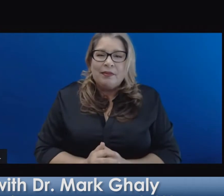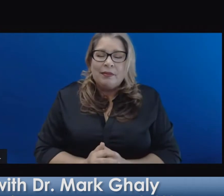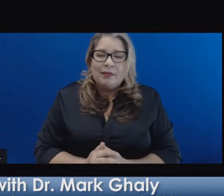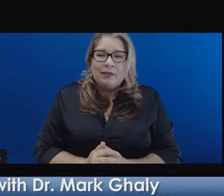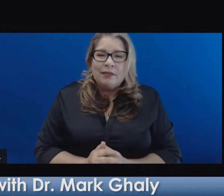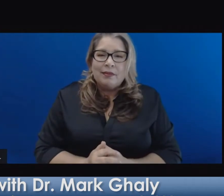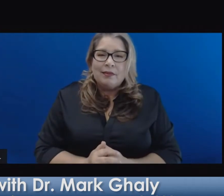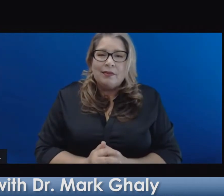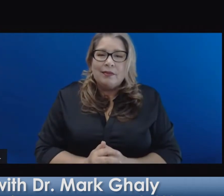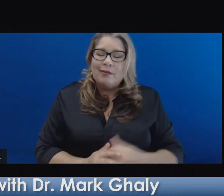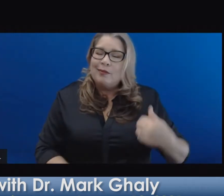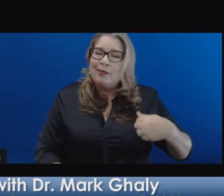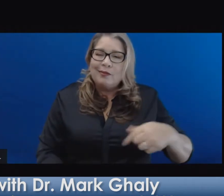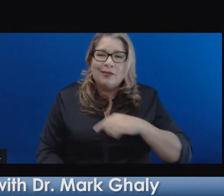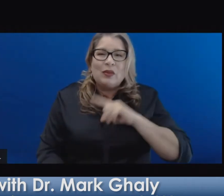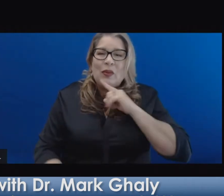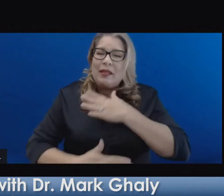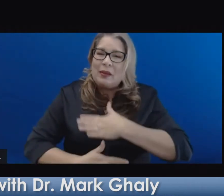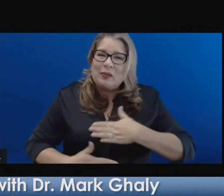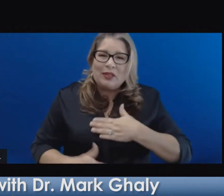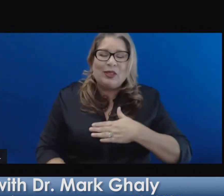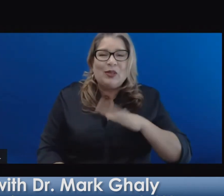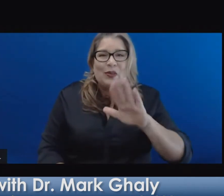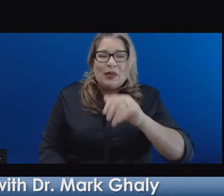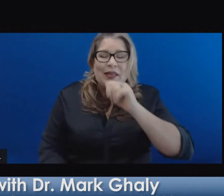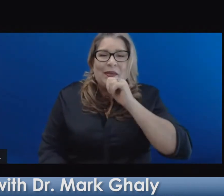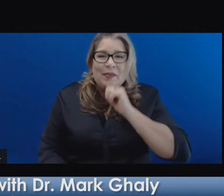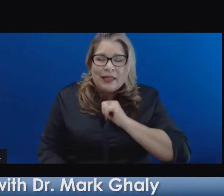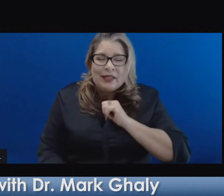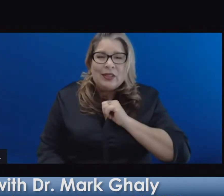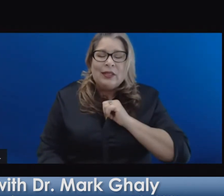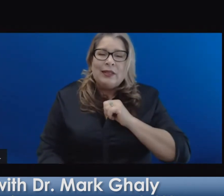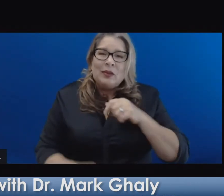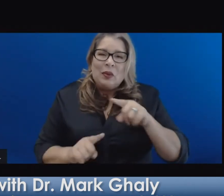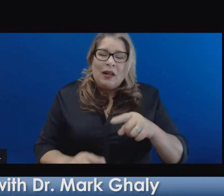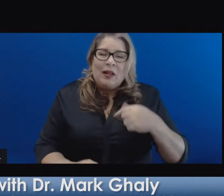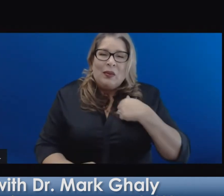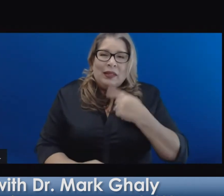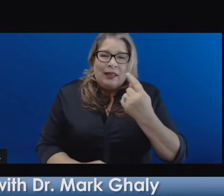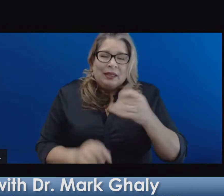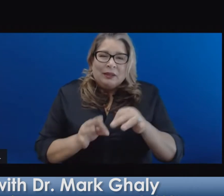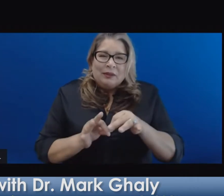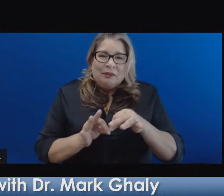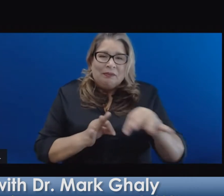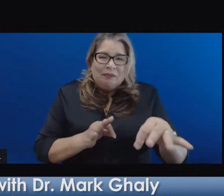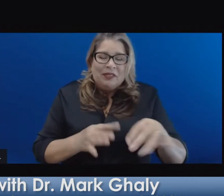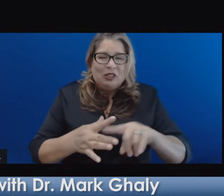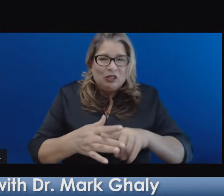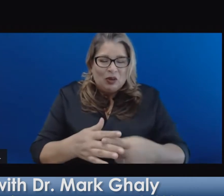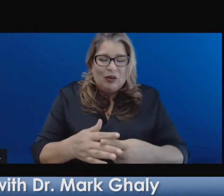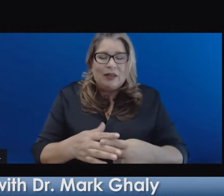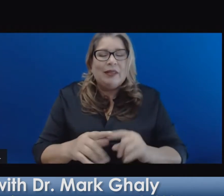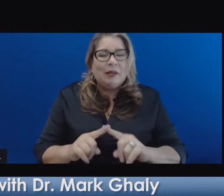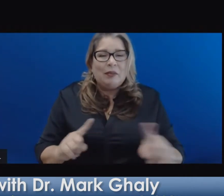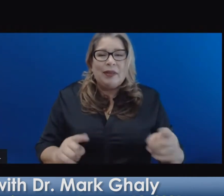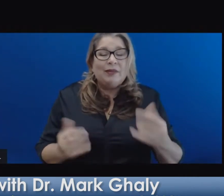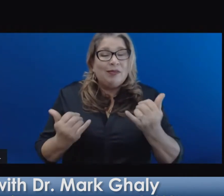your patience and tolerating a slightly delayed start time, but we do have a lot to get through.